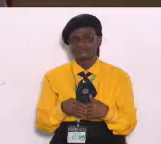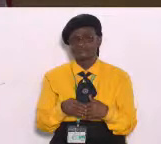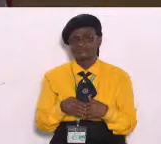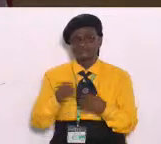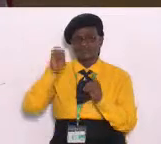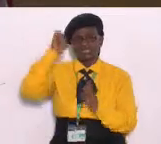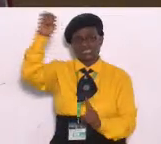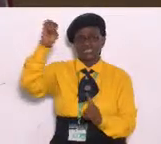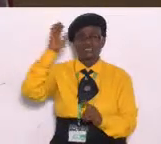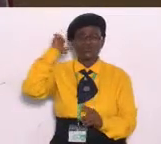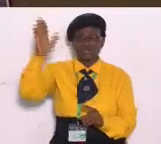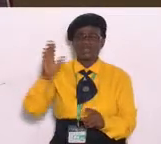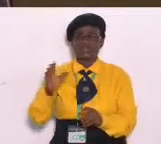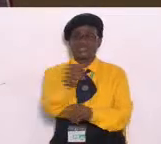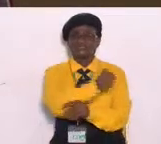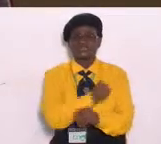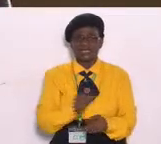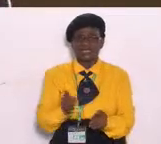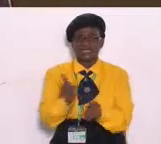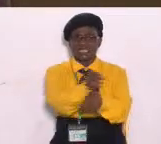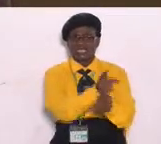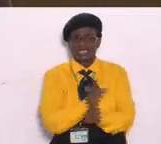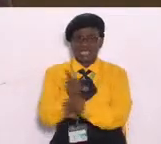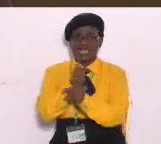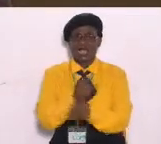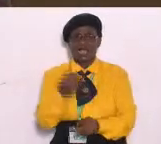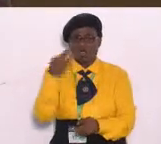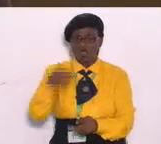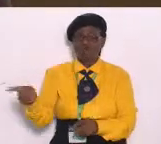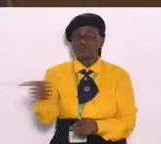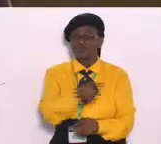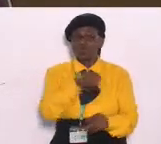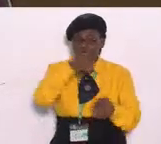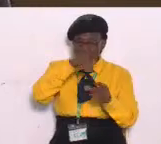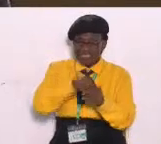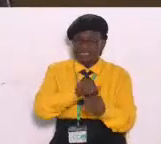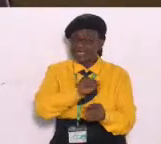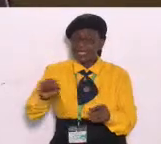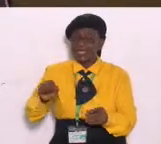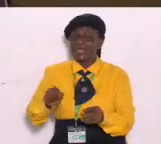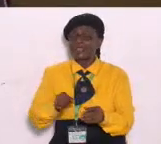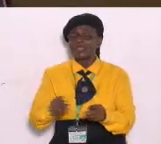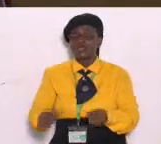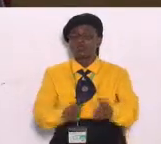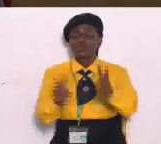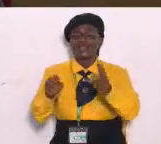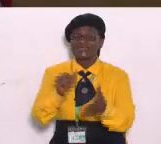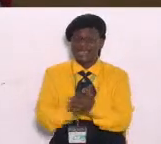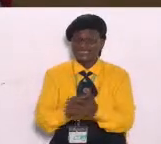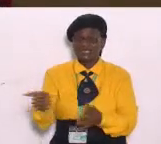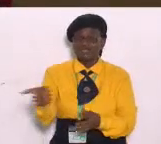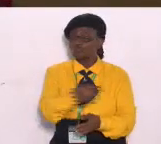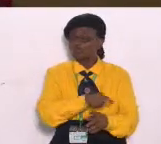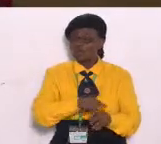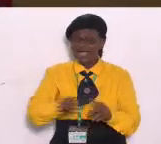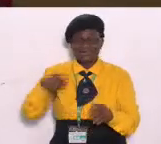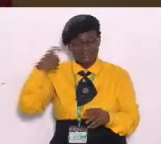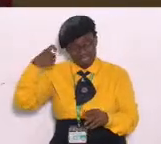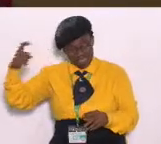he will take care of you in a manner you can never, never dream possible.